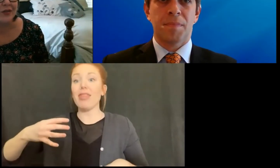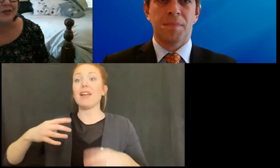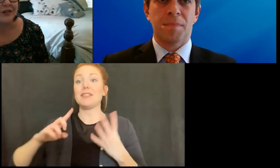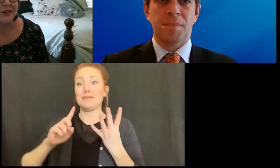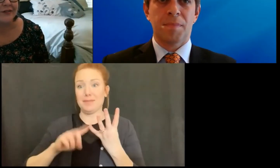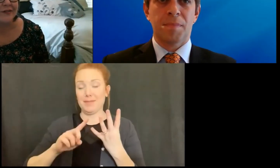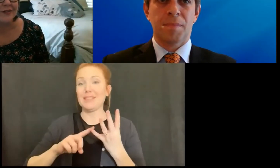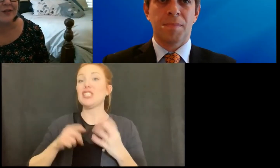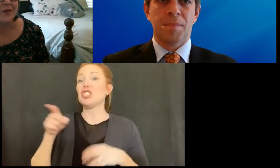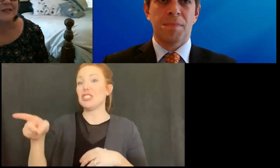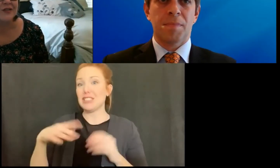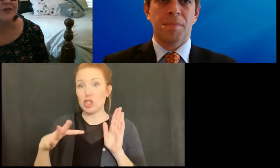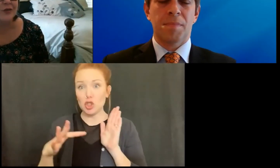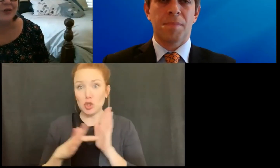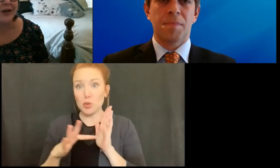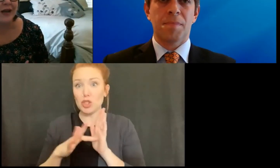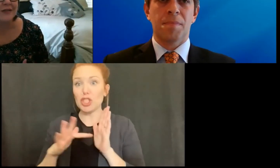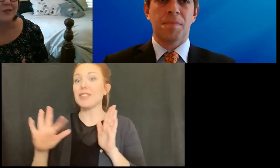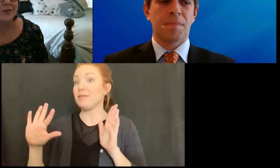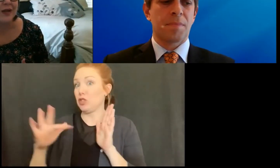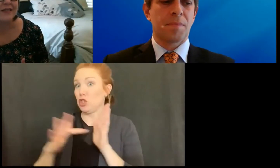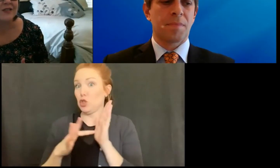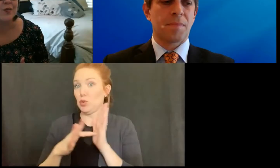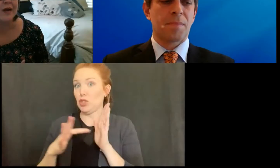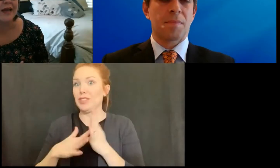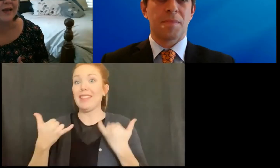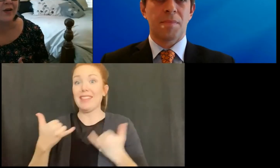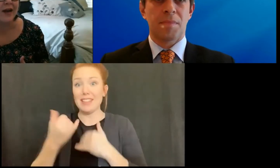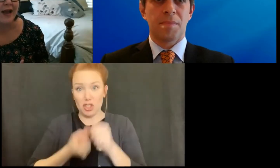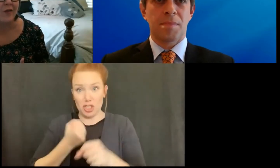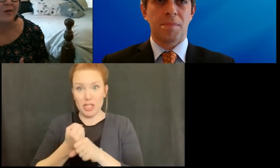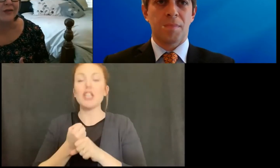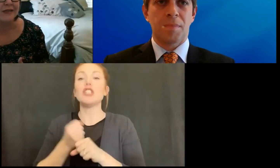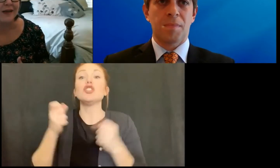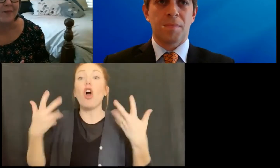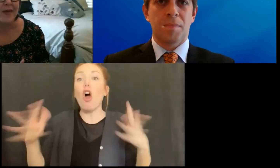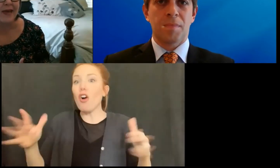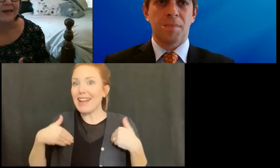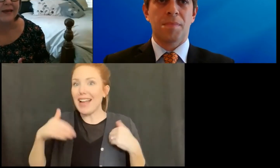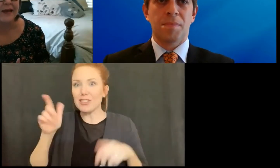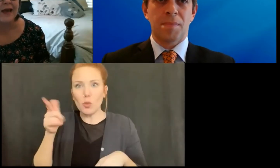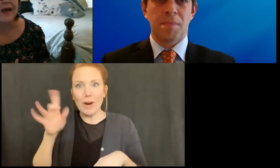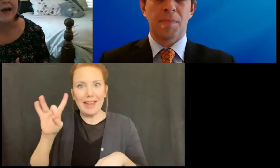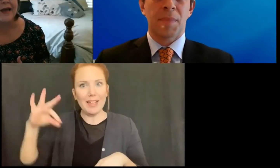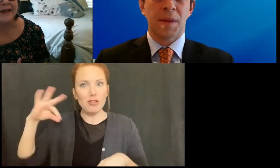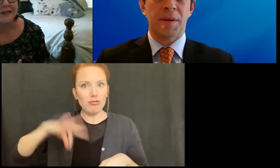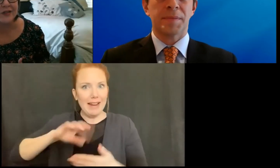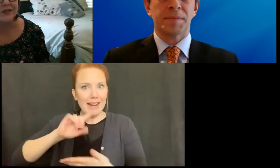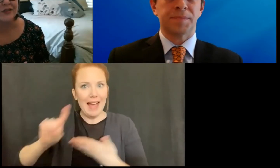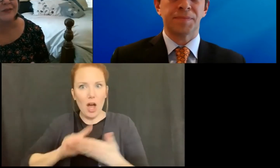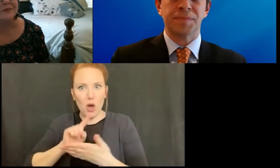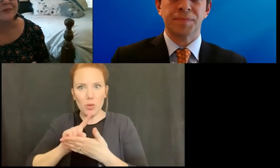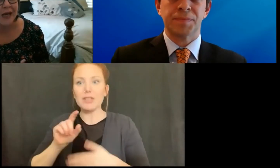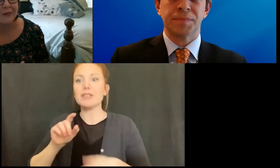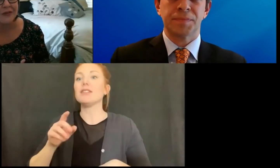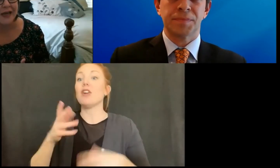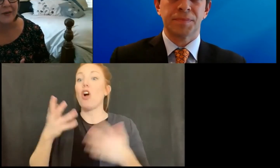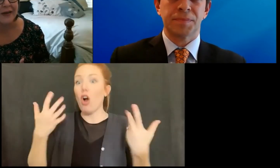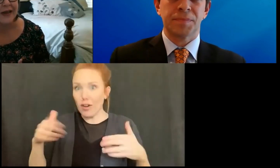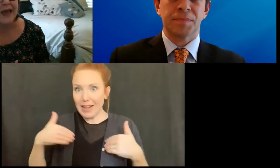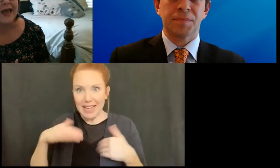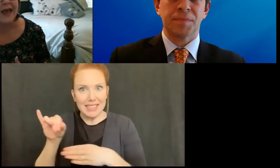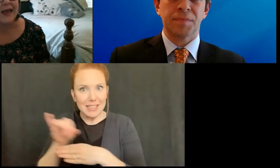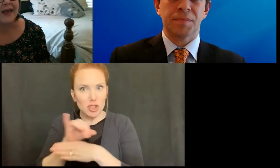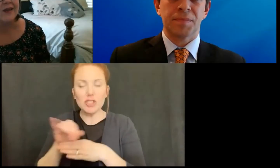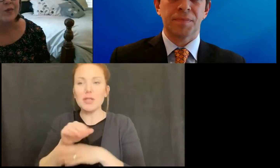junior this year. So as a junior in high school, has 28 credit hours come May, an internship, job